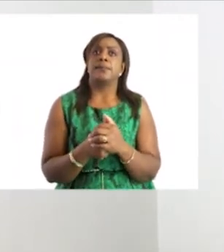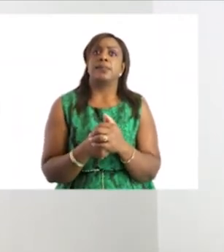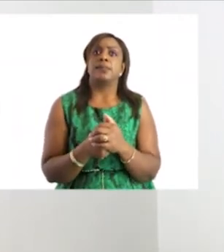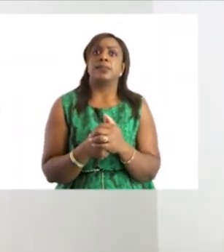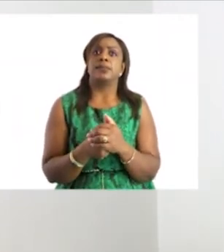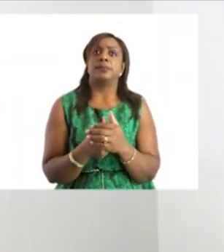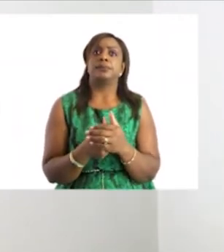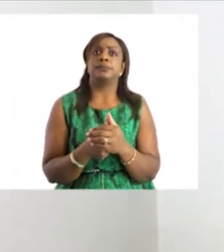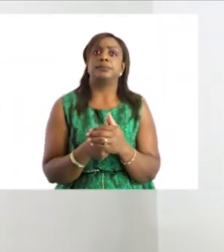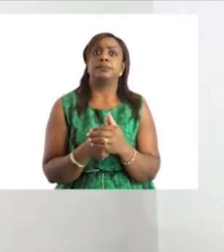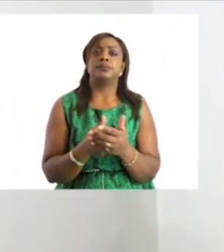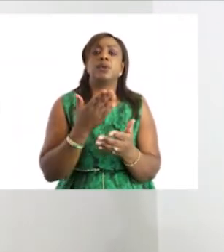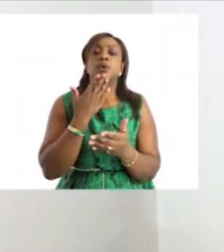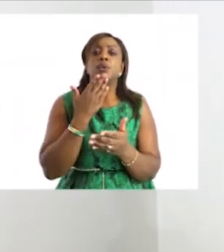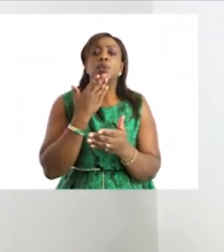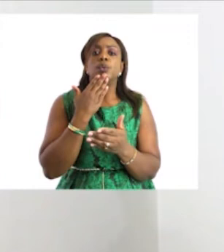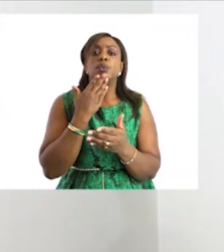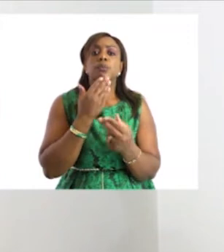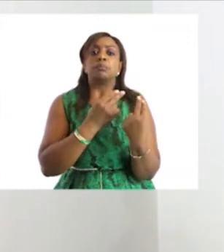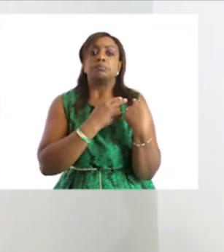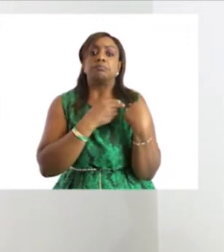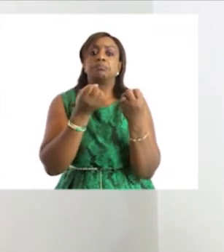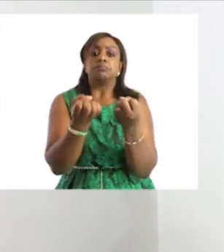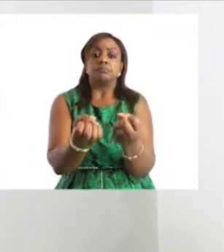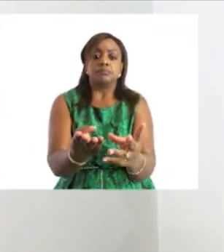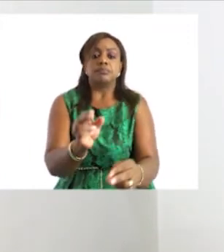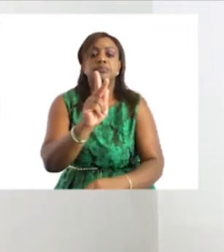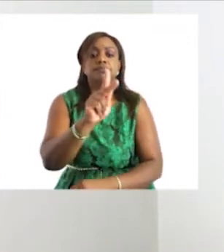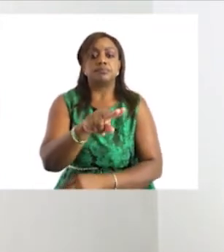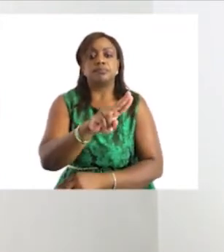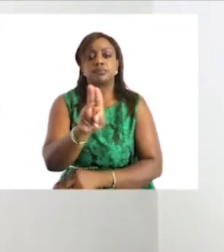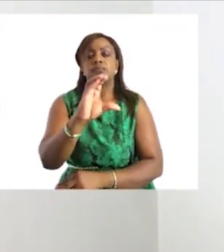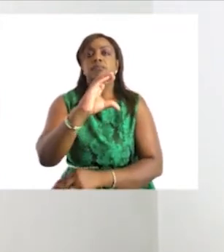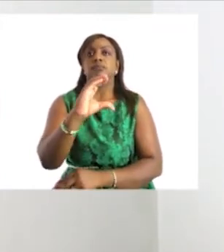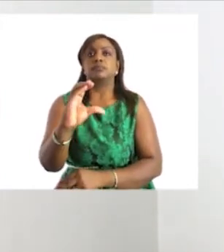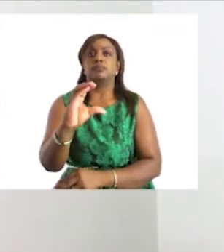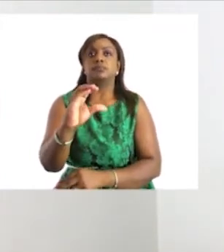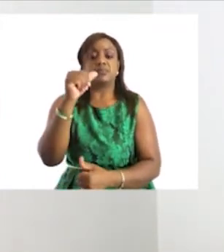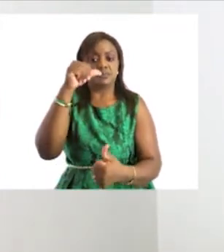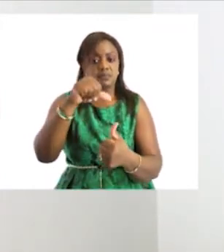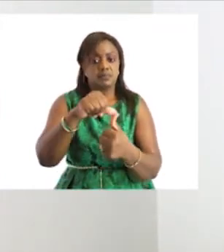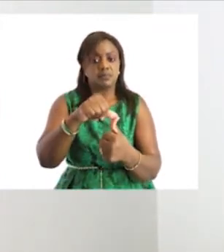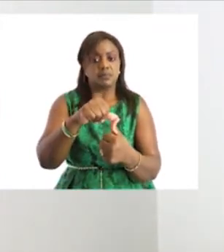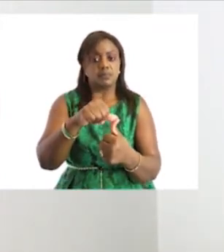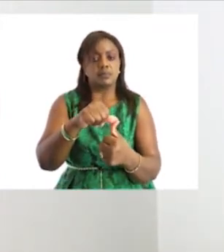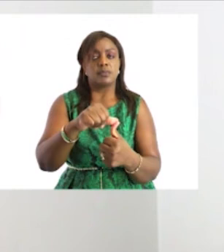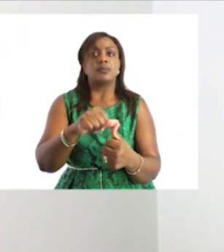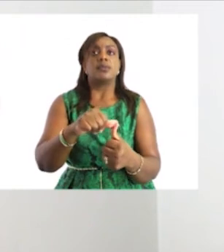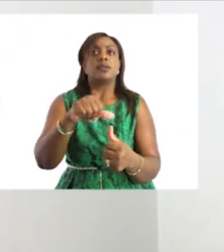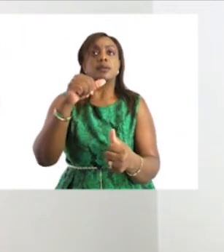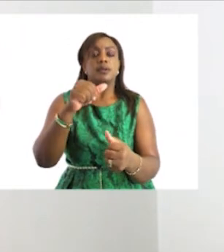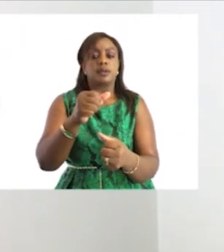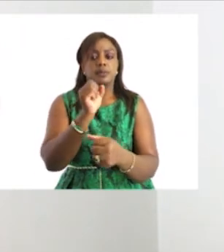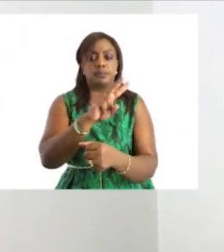Right. Who provides PHC? Like I said earlier, PHC is provided by the government,